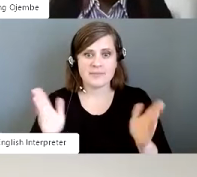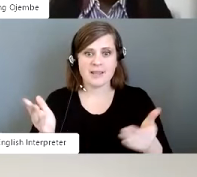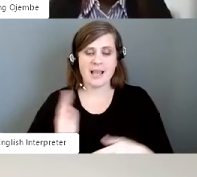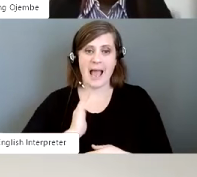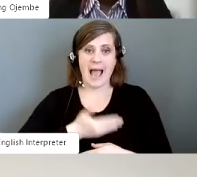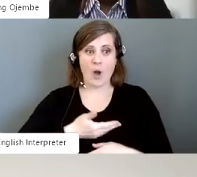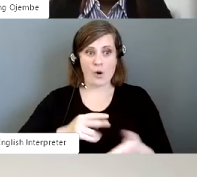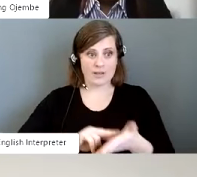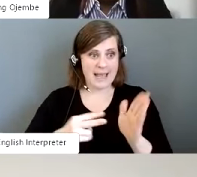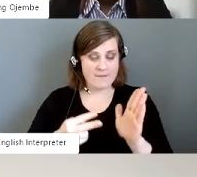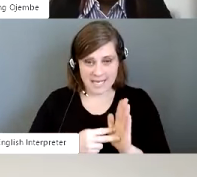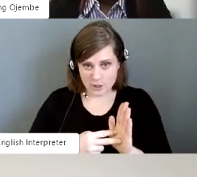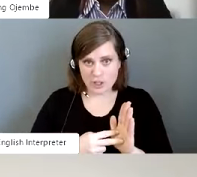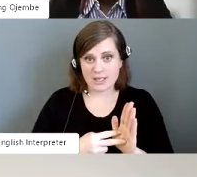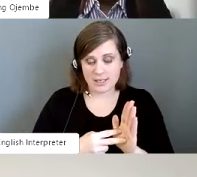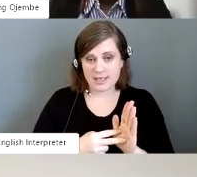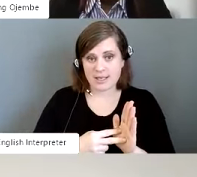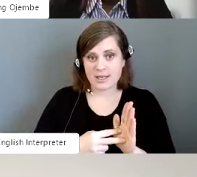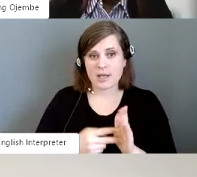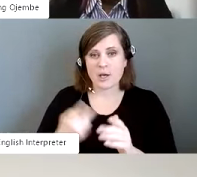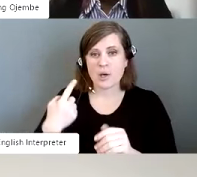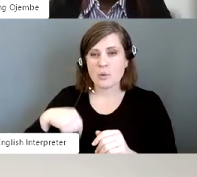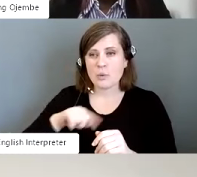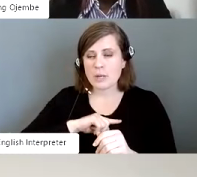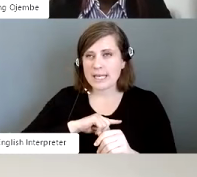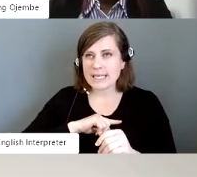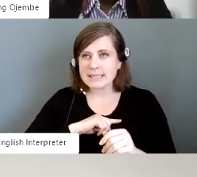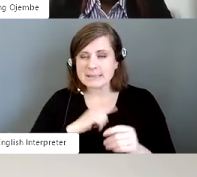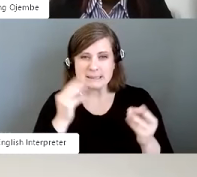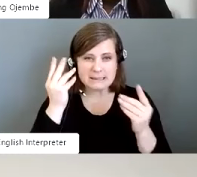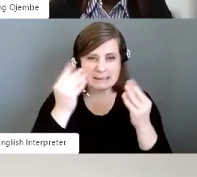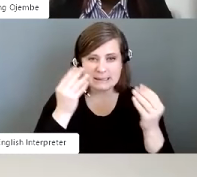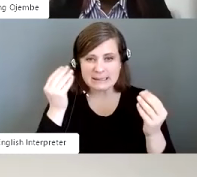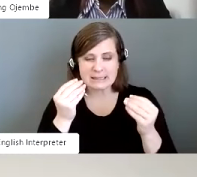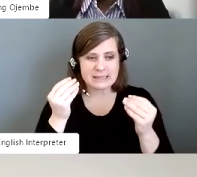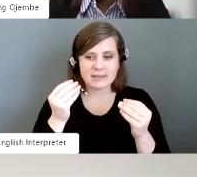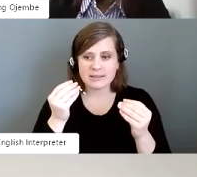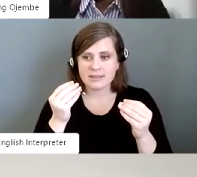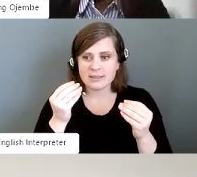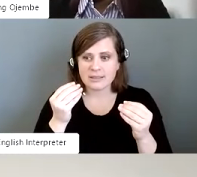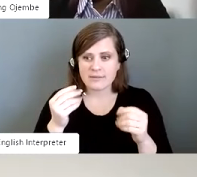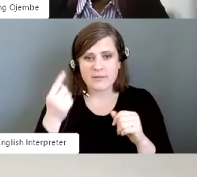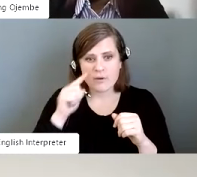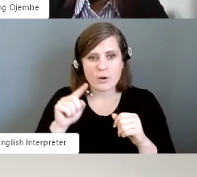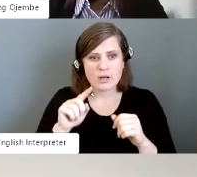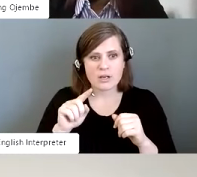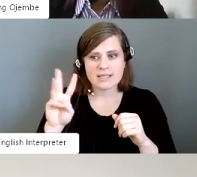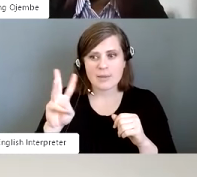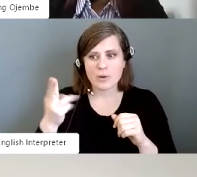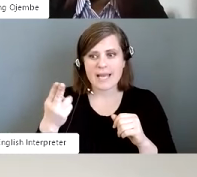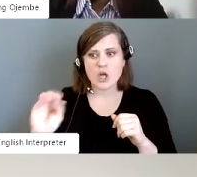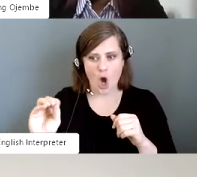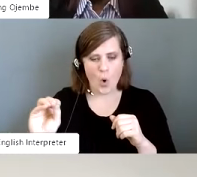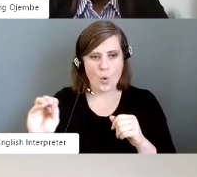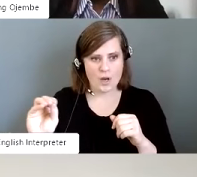definition, we've kind of like borrowed the concept of developed by WHO. So the WHO have